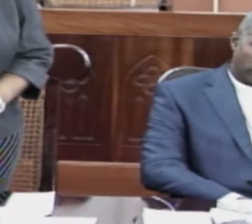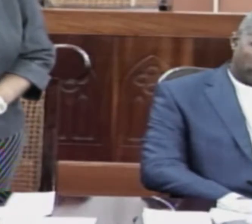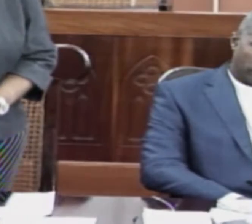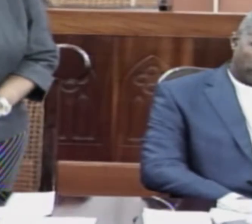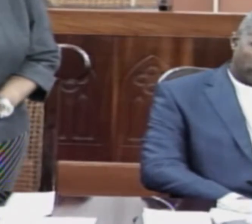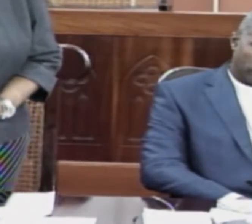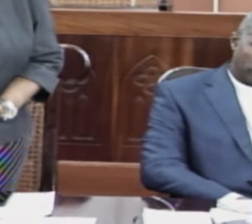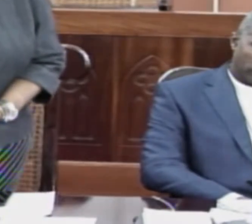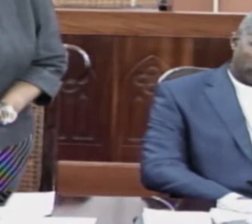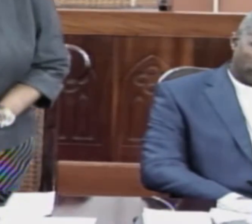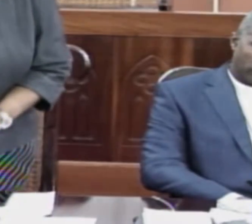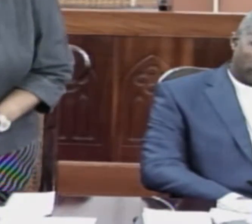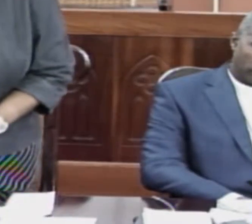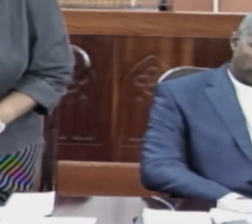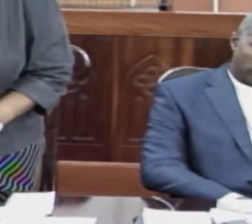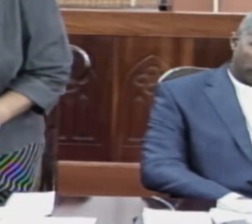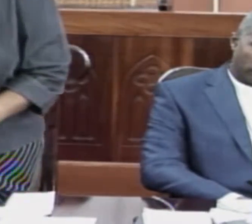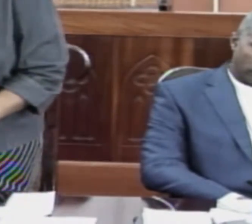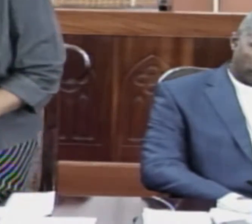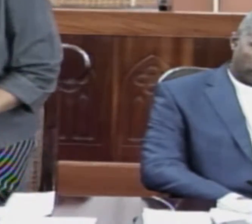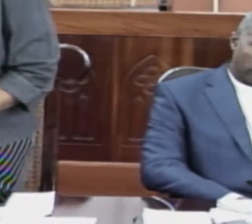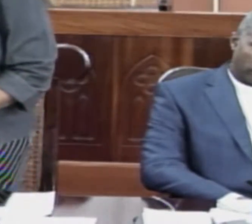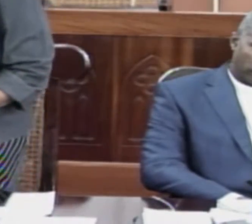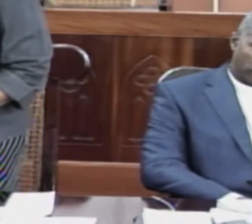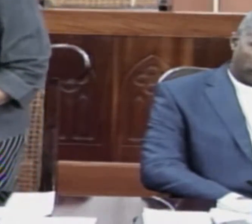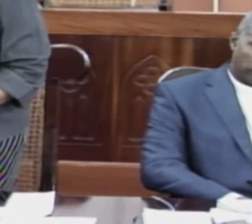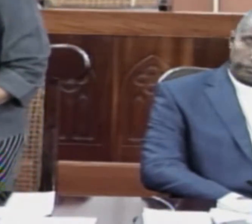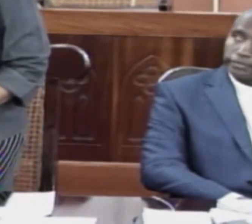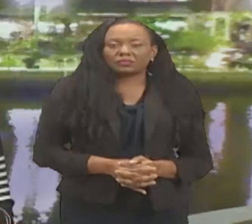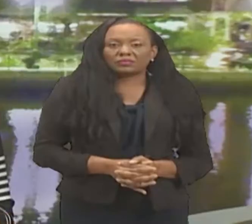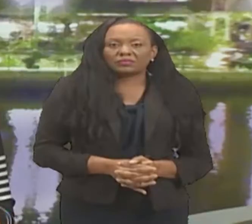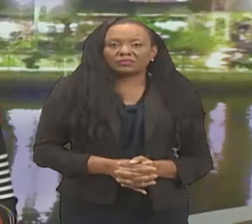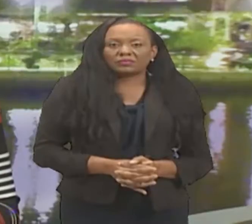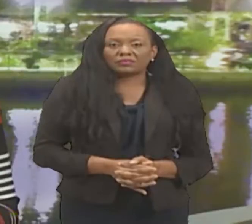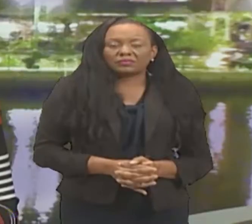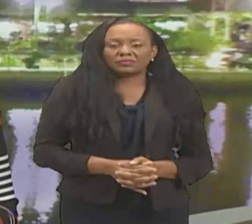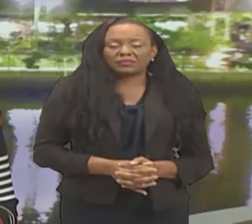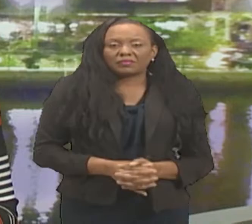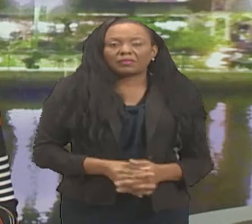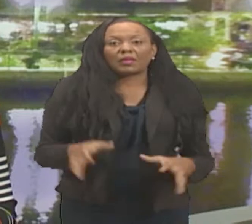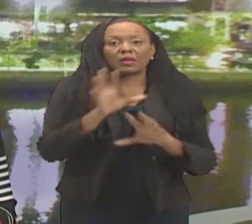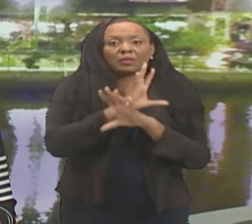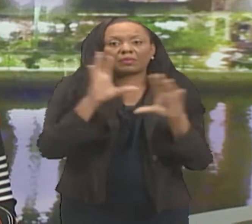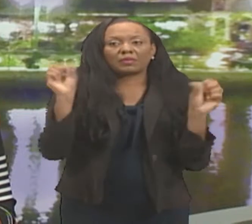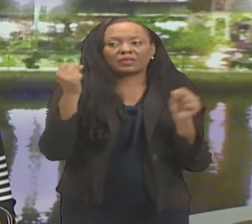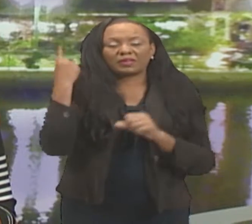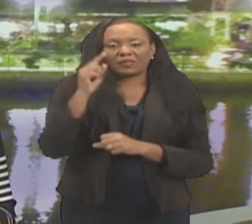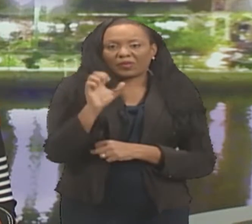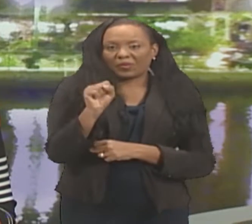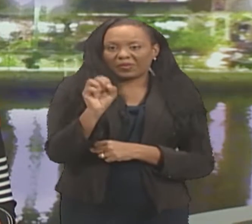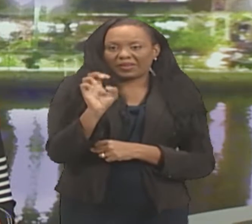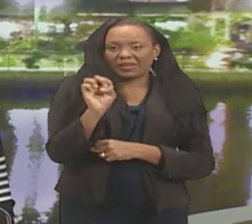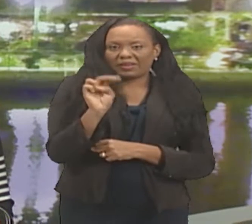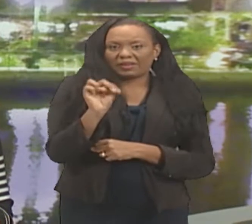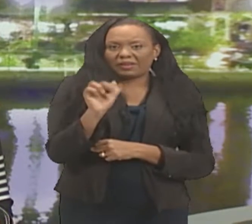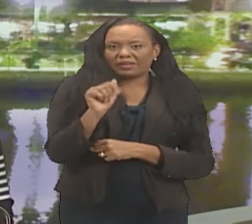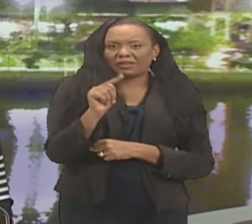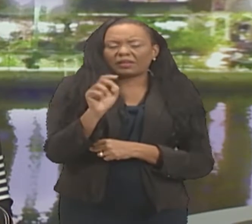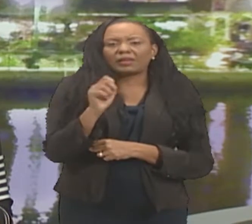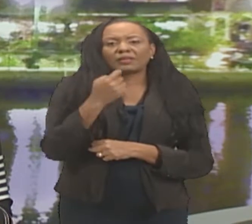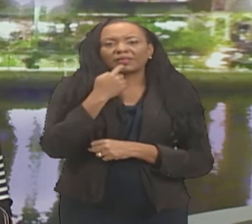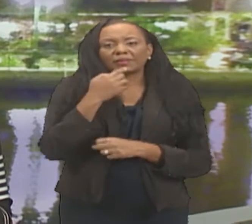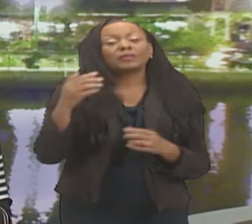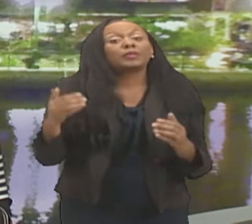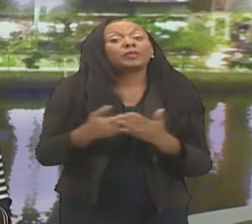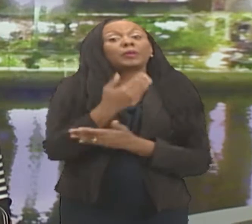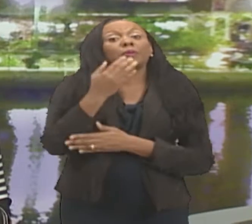return of God at the helm of all things in this country. And the President of the Senate, Sir Richard Cheltenham, says